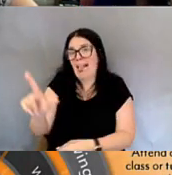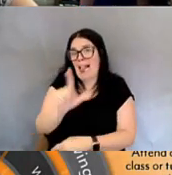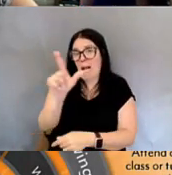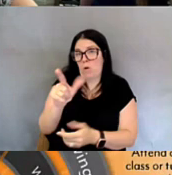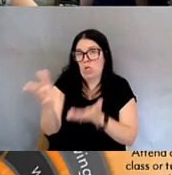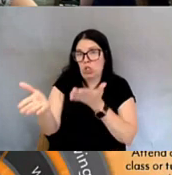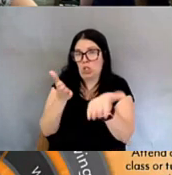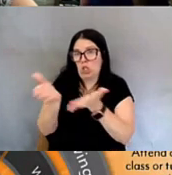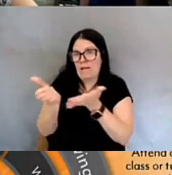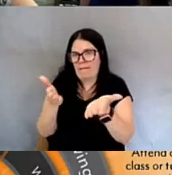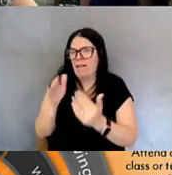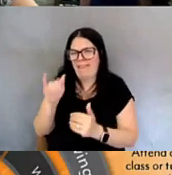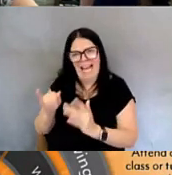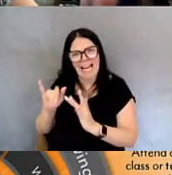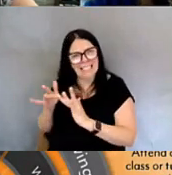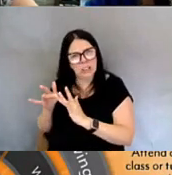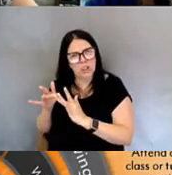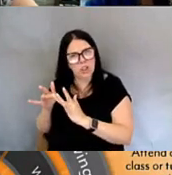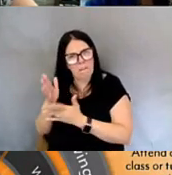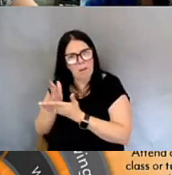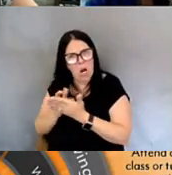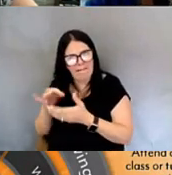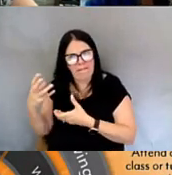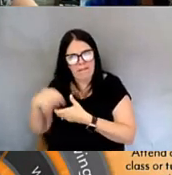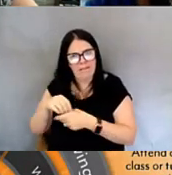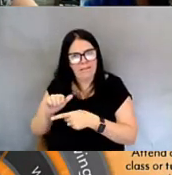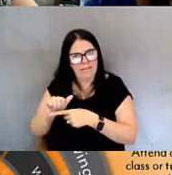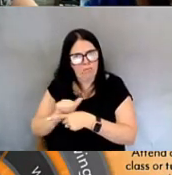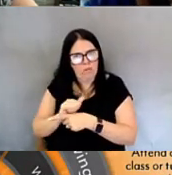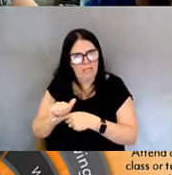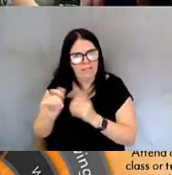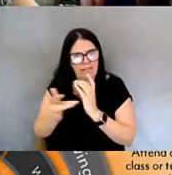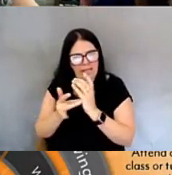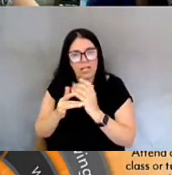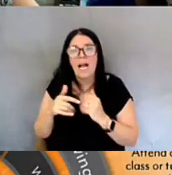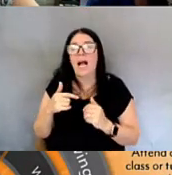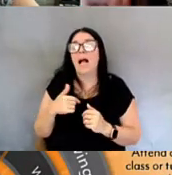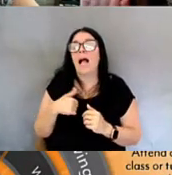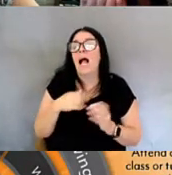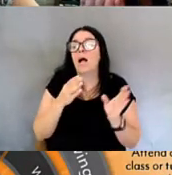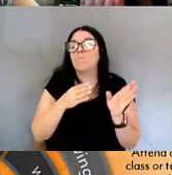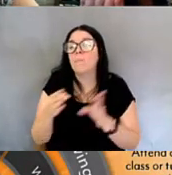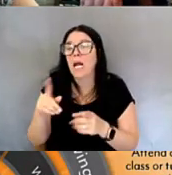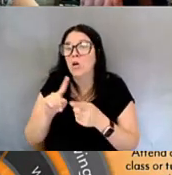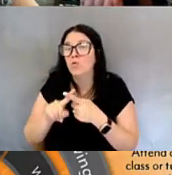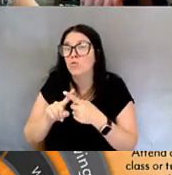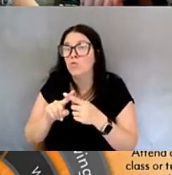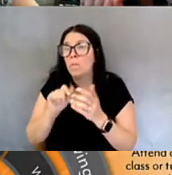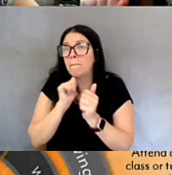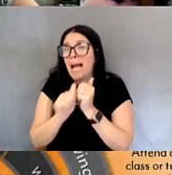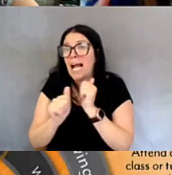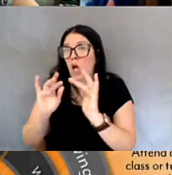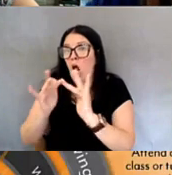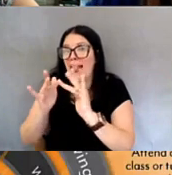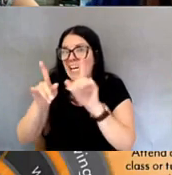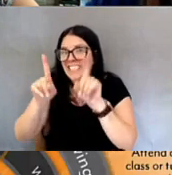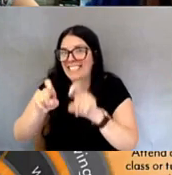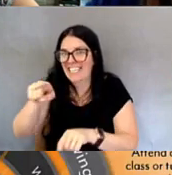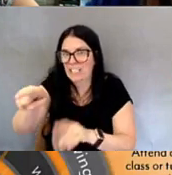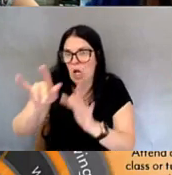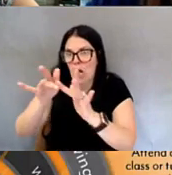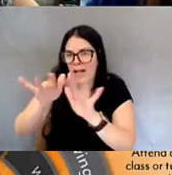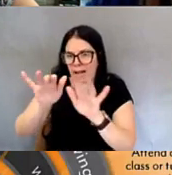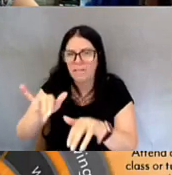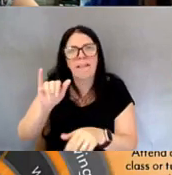That's what I do with some technology. I prepare to pass online tests. That's a digital practice. In the working